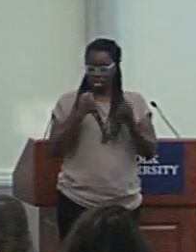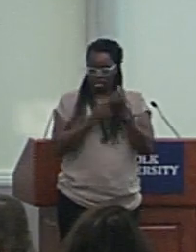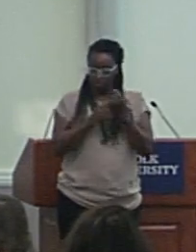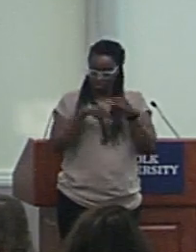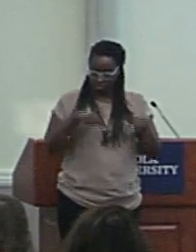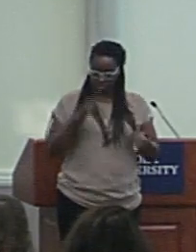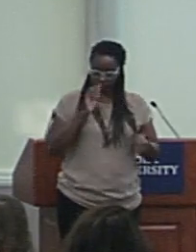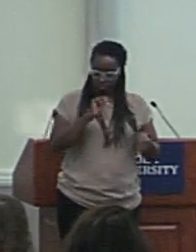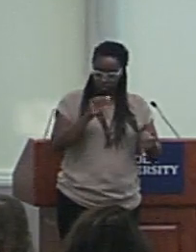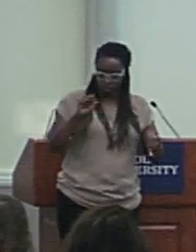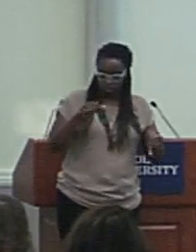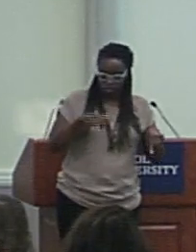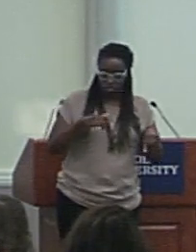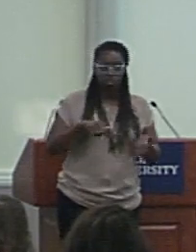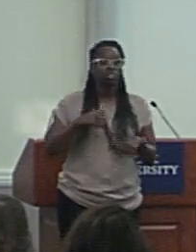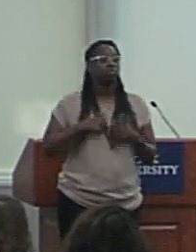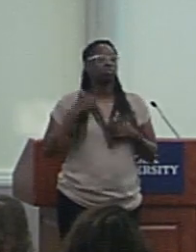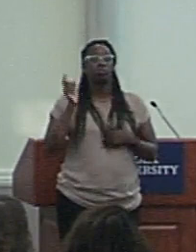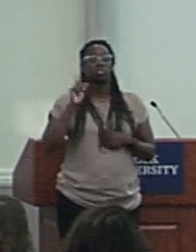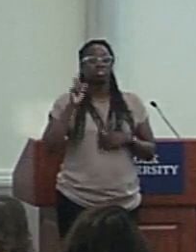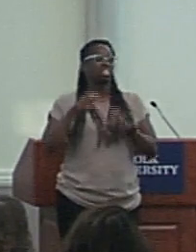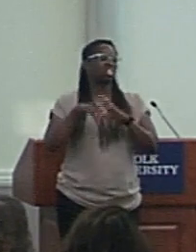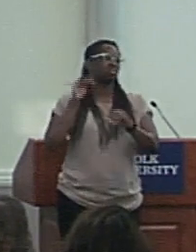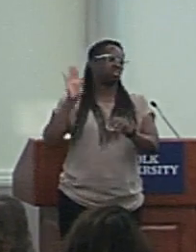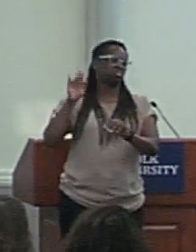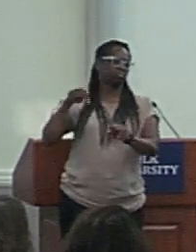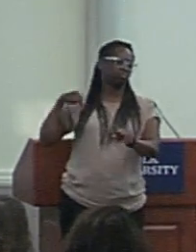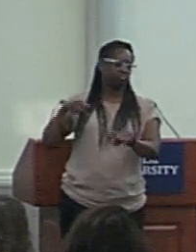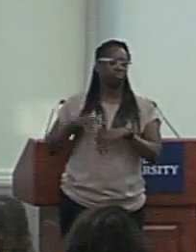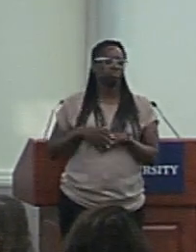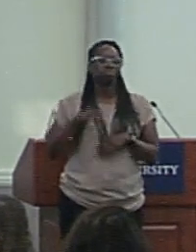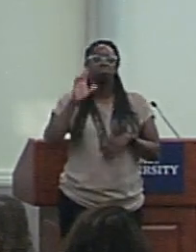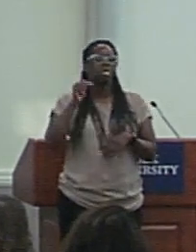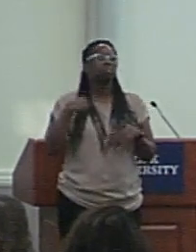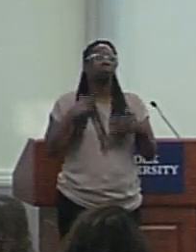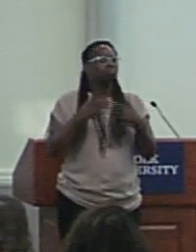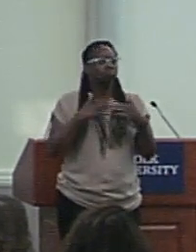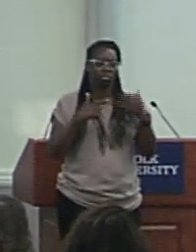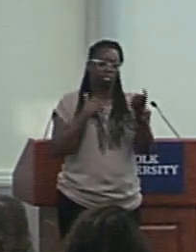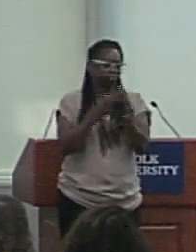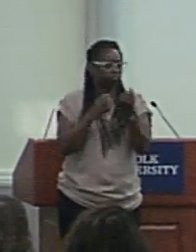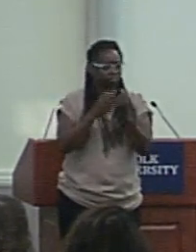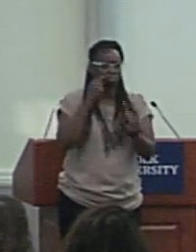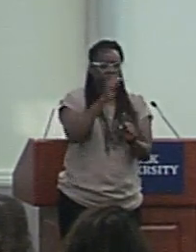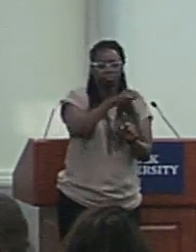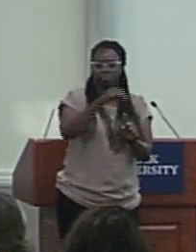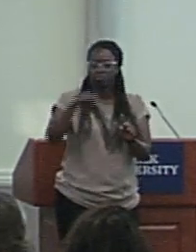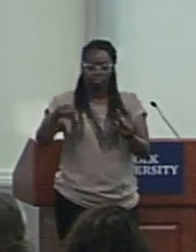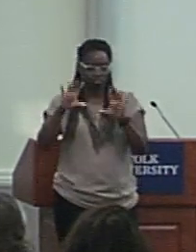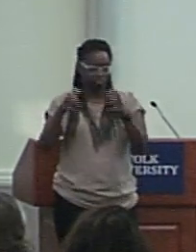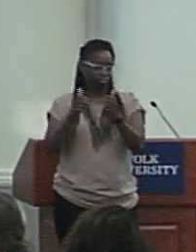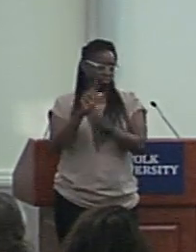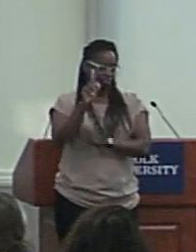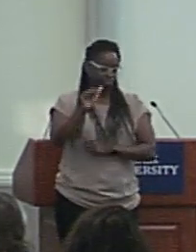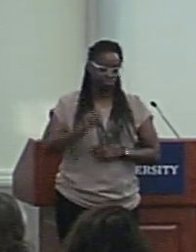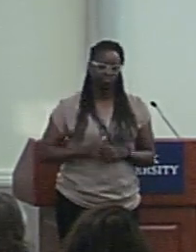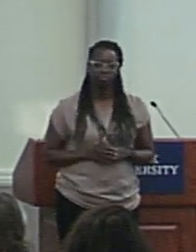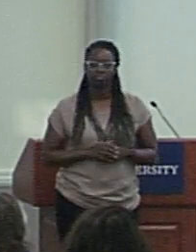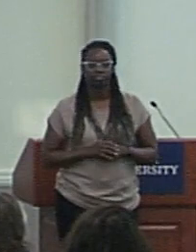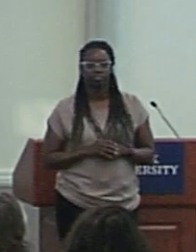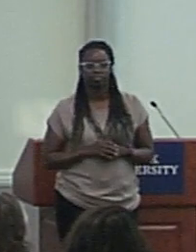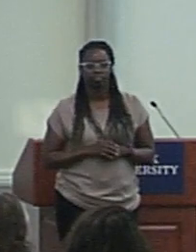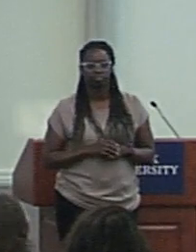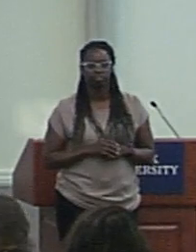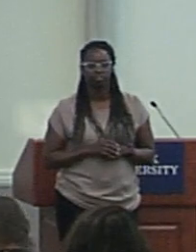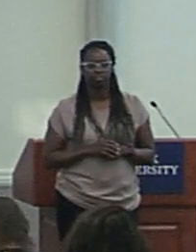outside Boston, but I advocate in general for everyone with disabilities. I wanted to know if Mayor Wu